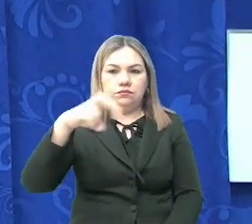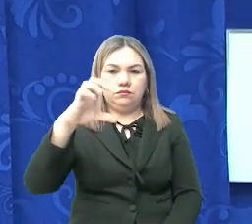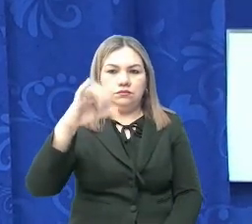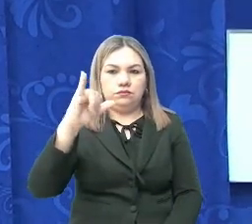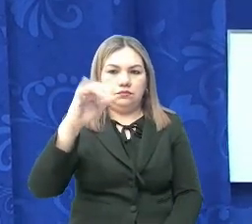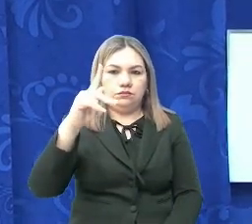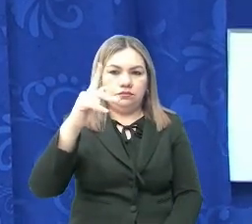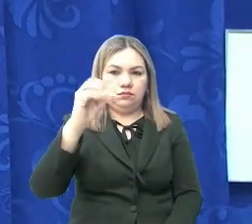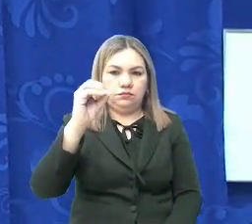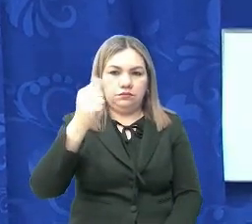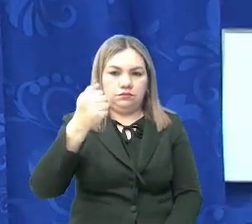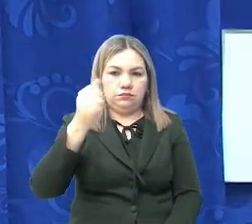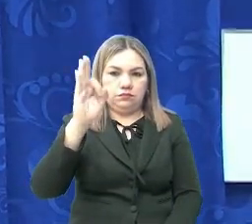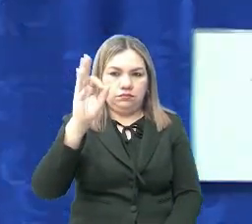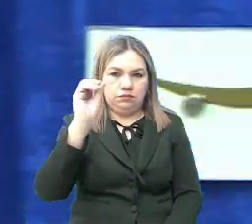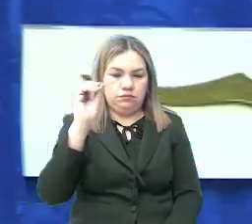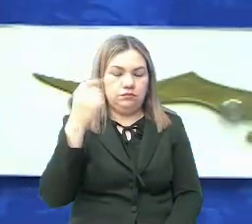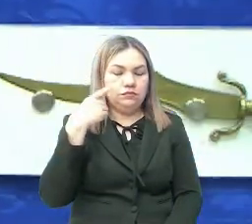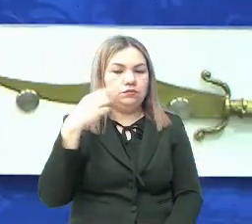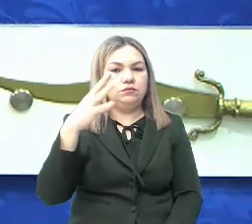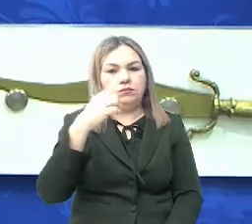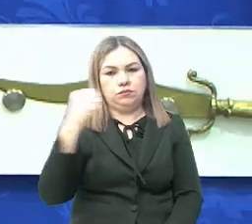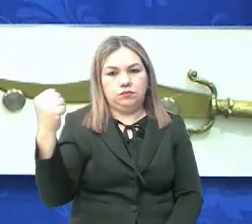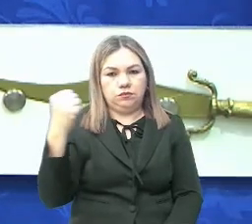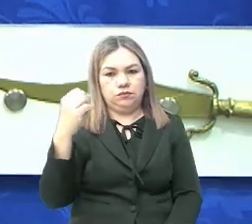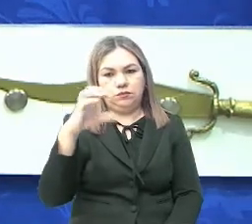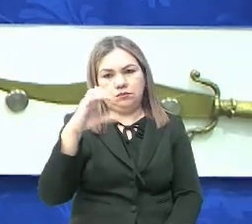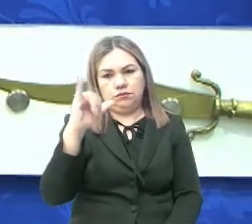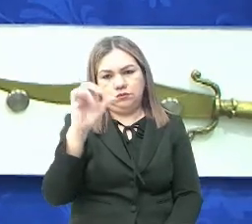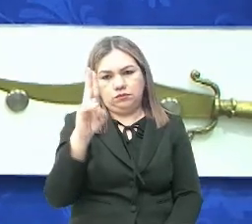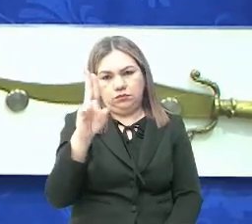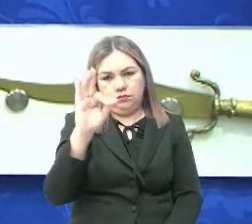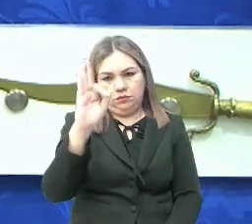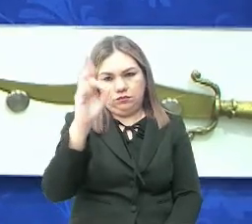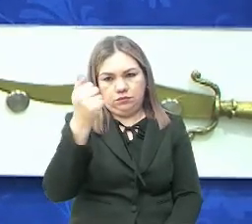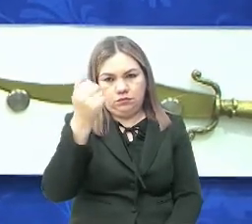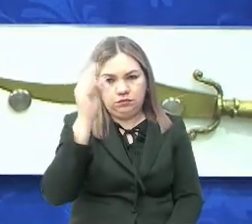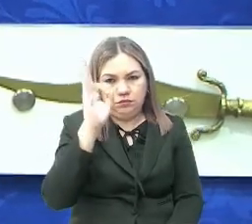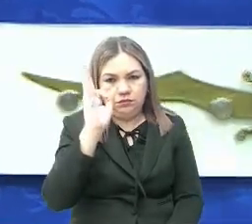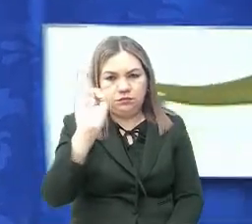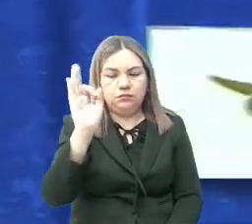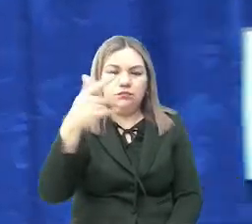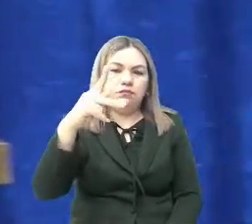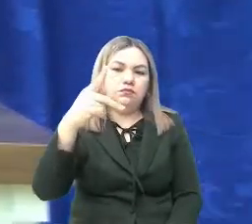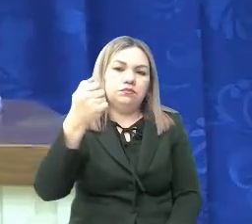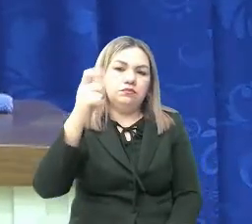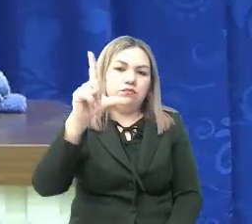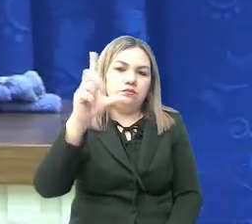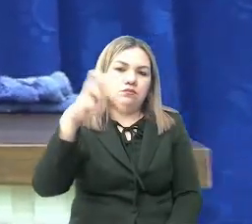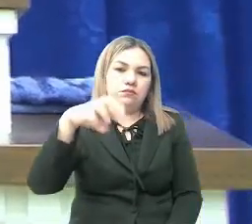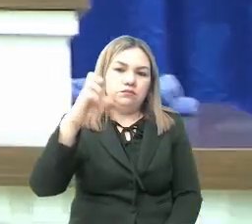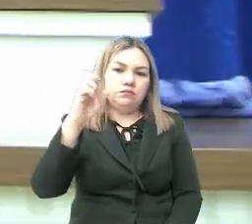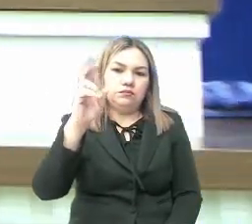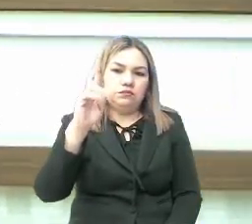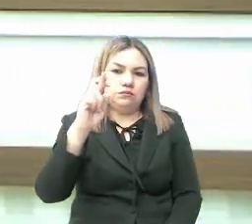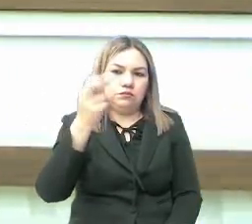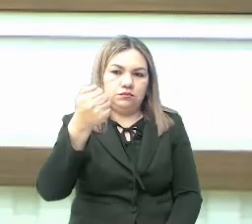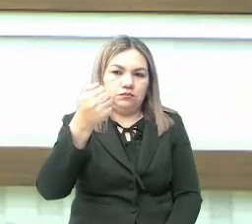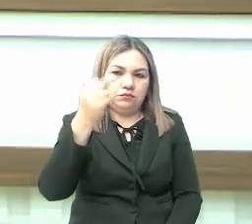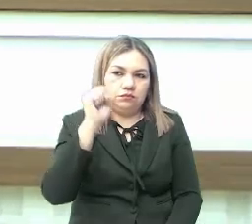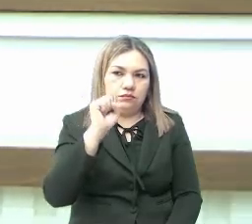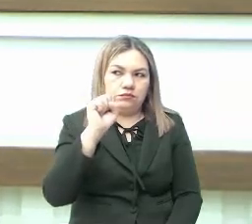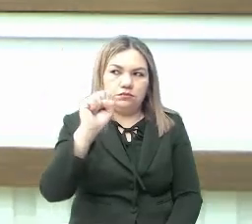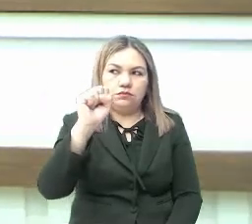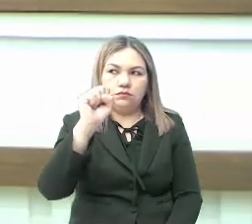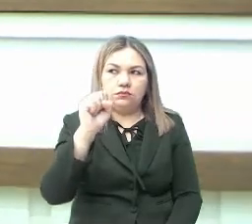the city of the palm trees. There's a lot of truth in all of this. There are codes that we